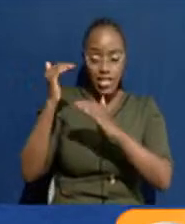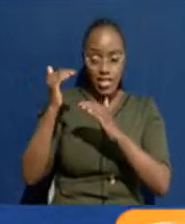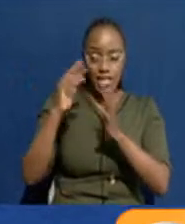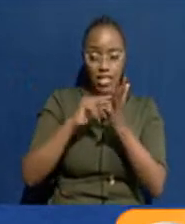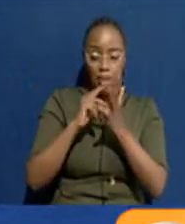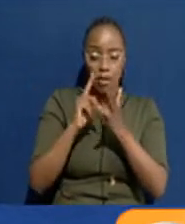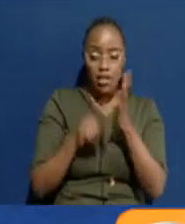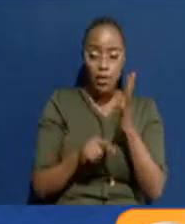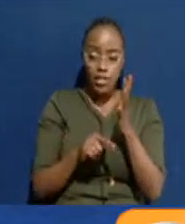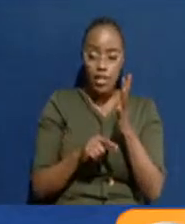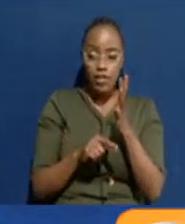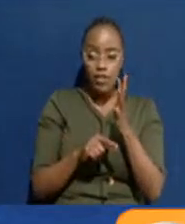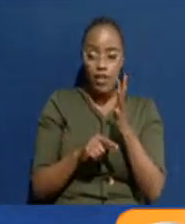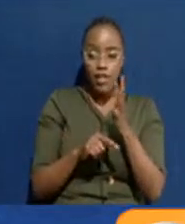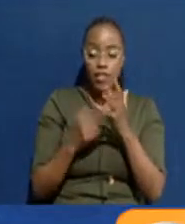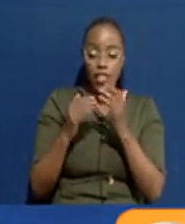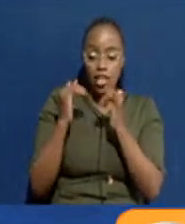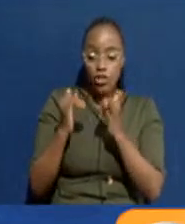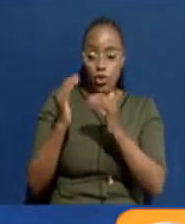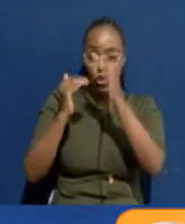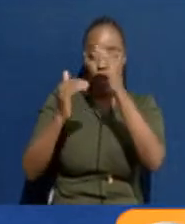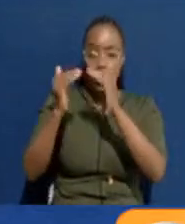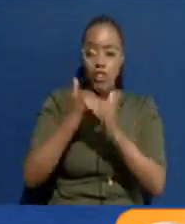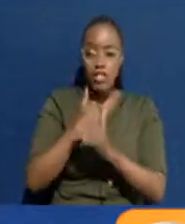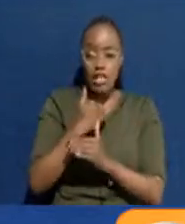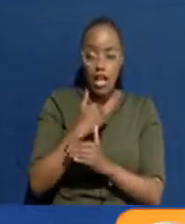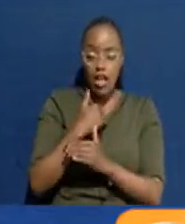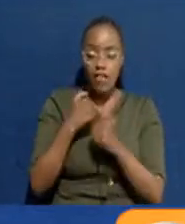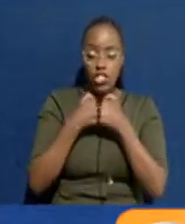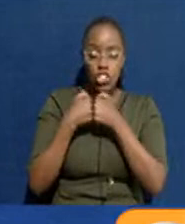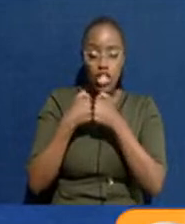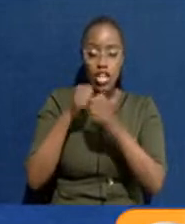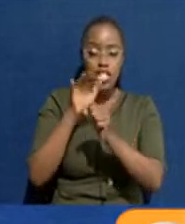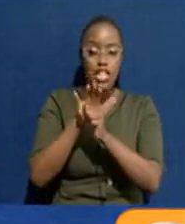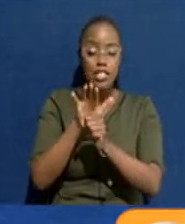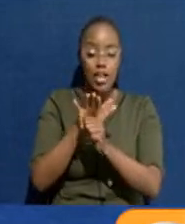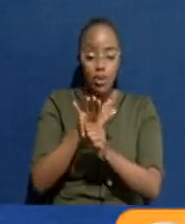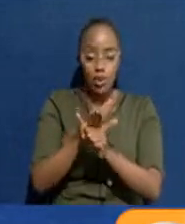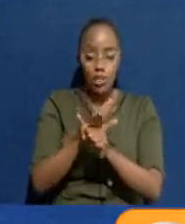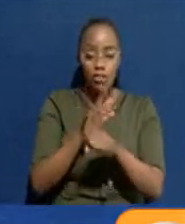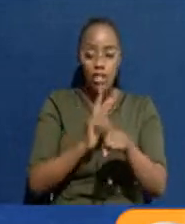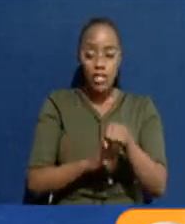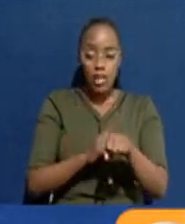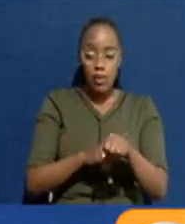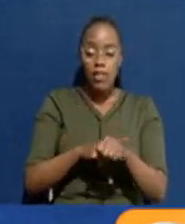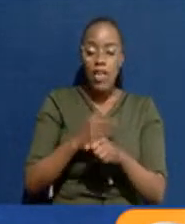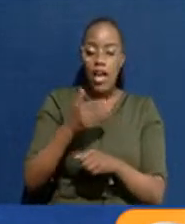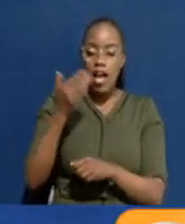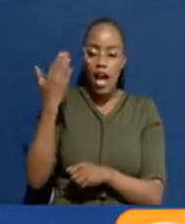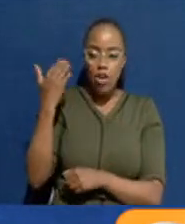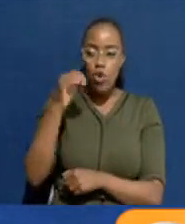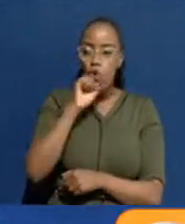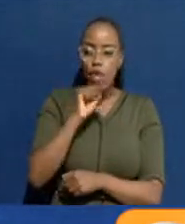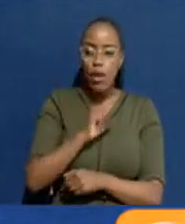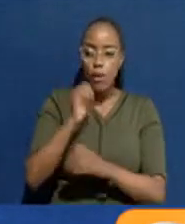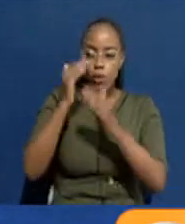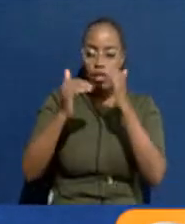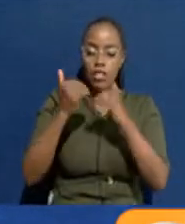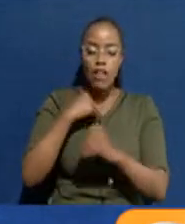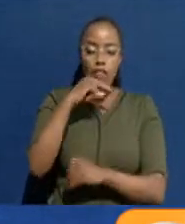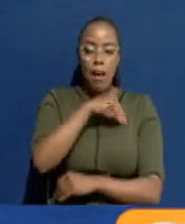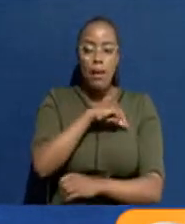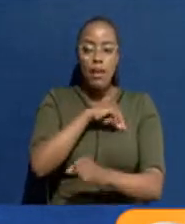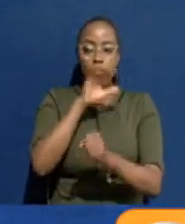So the new coming universities have faced a lot of challenges, whereas now the traditional universities have benefited a